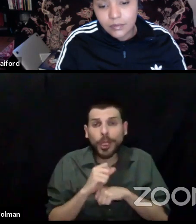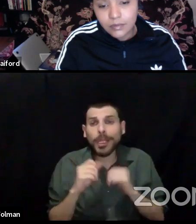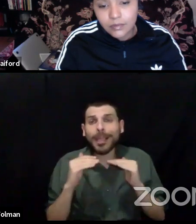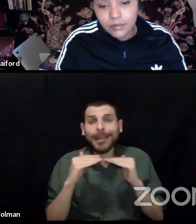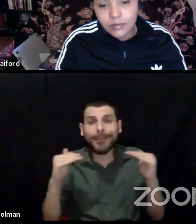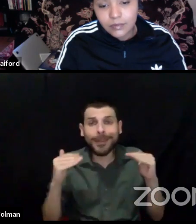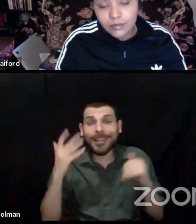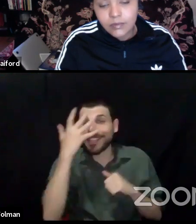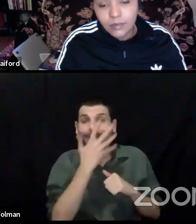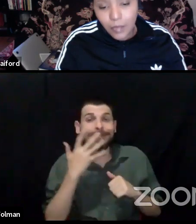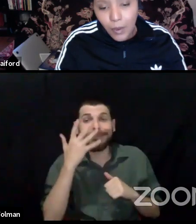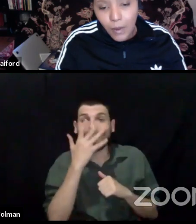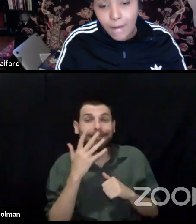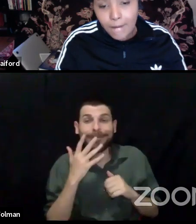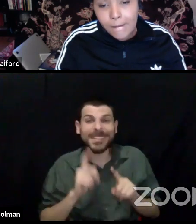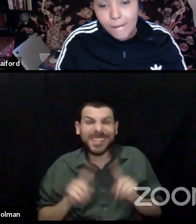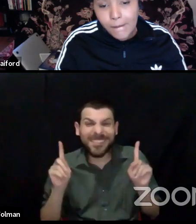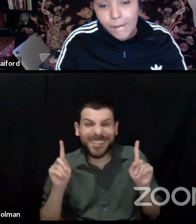like you and me.